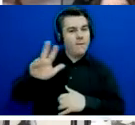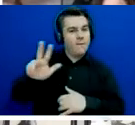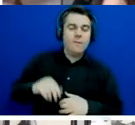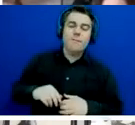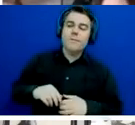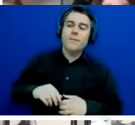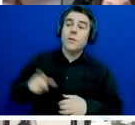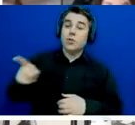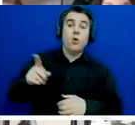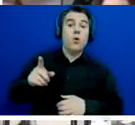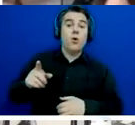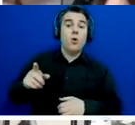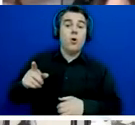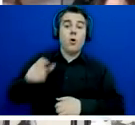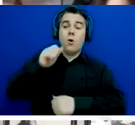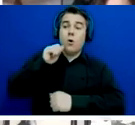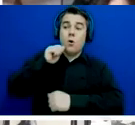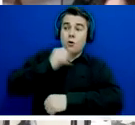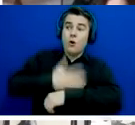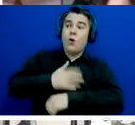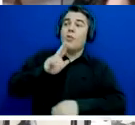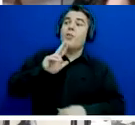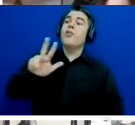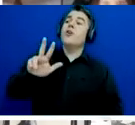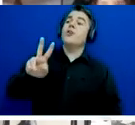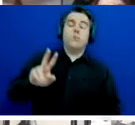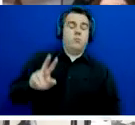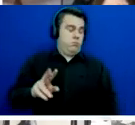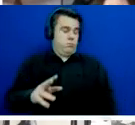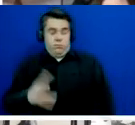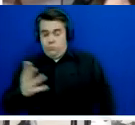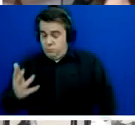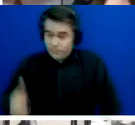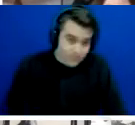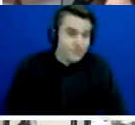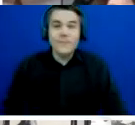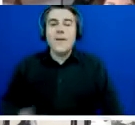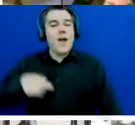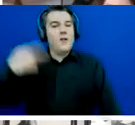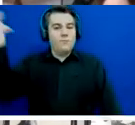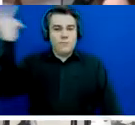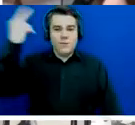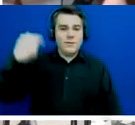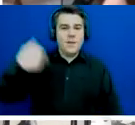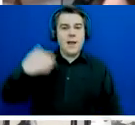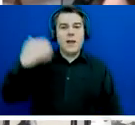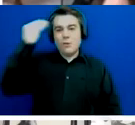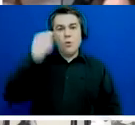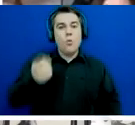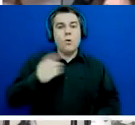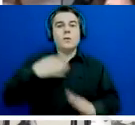a 32-year-old. And I was like, huh? And I realized that I know that one of the main reasons